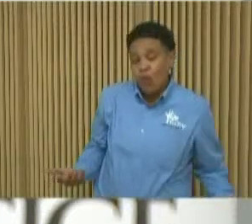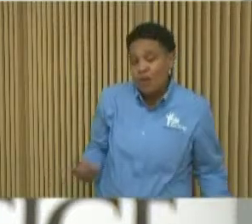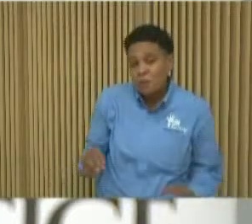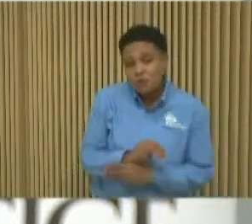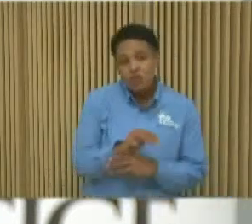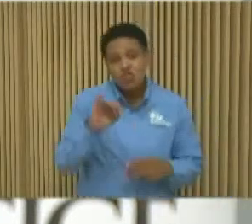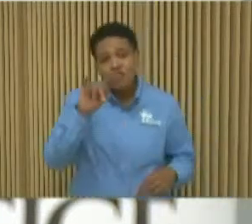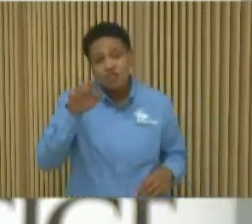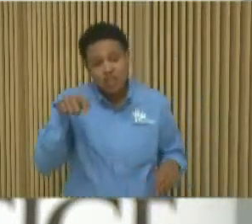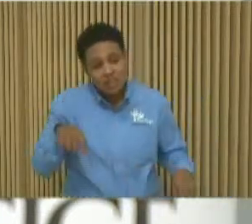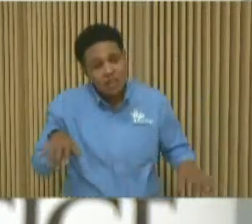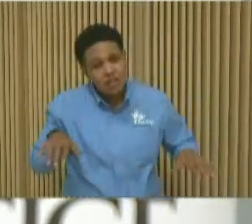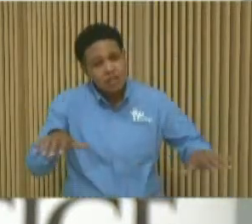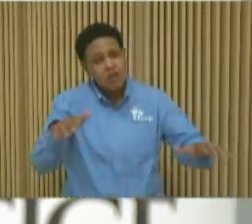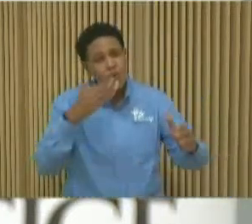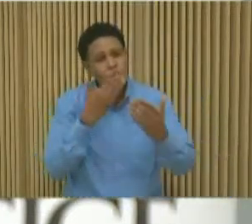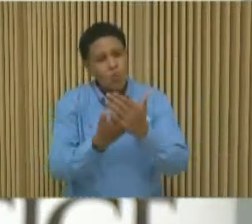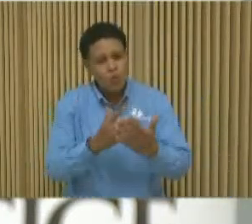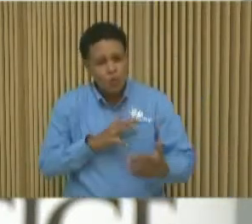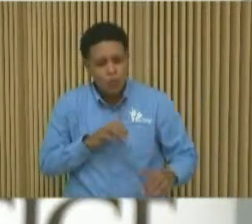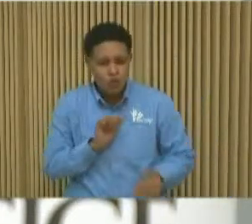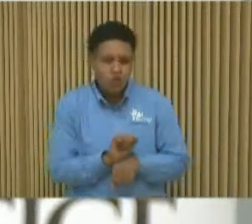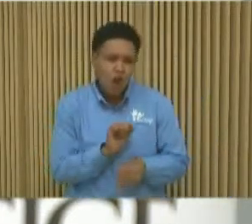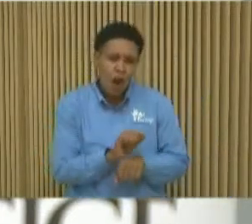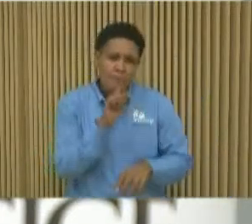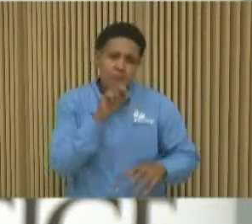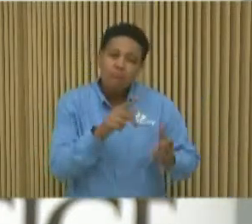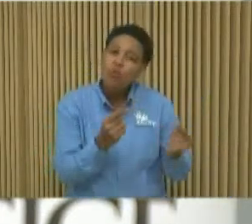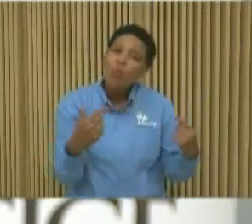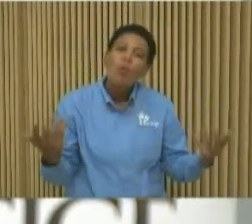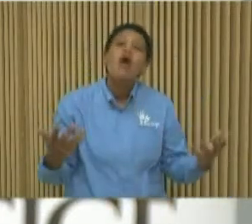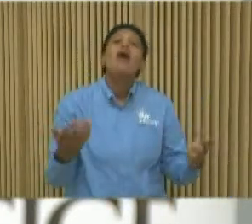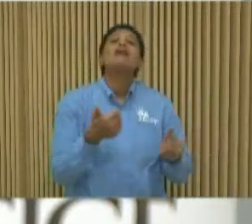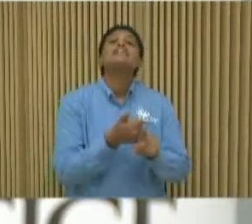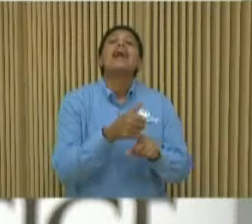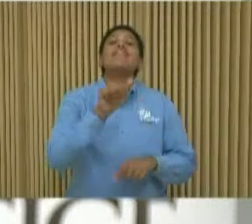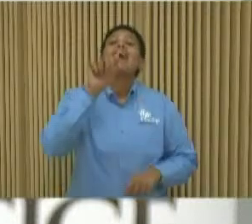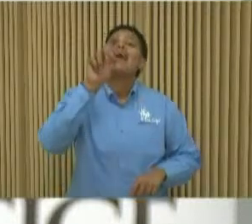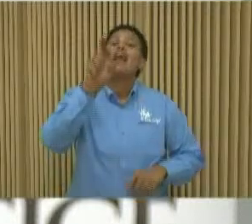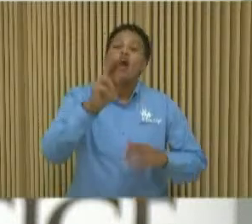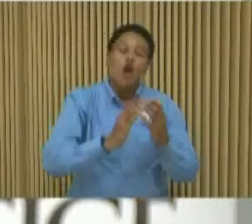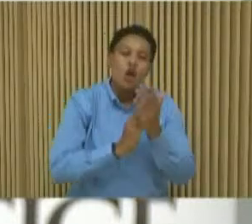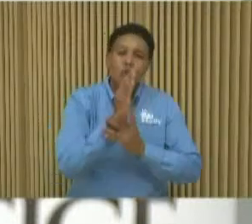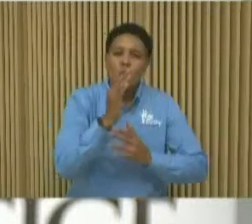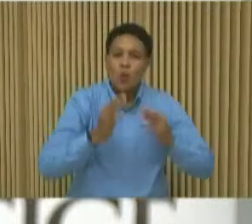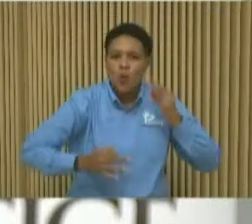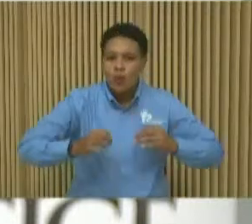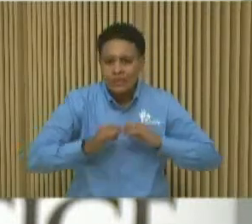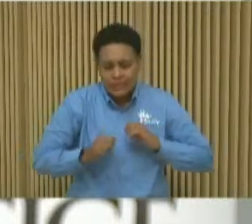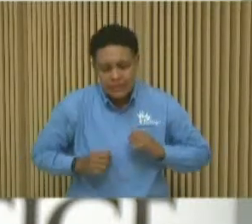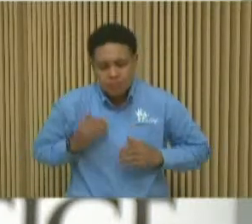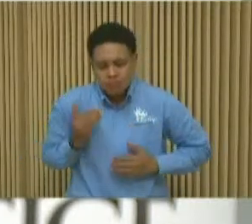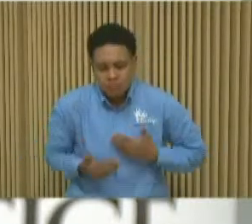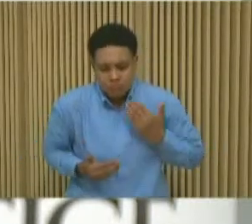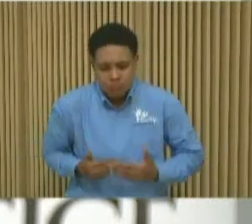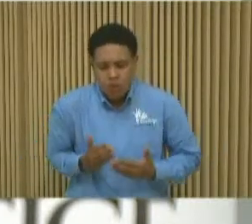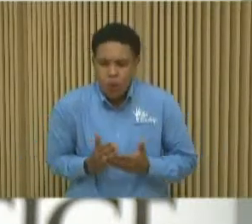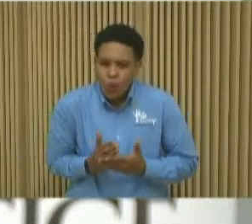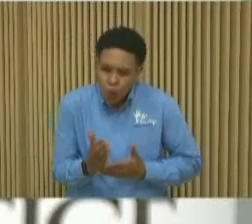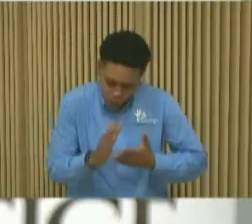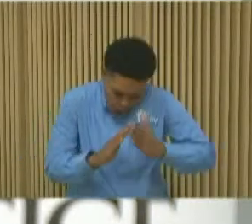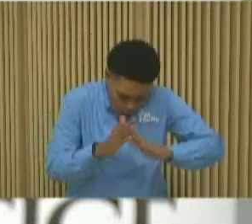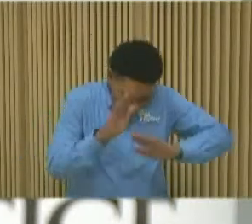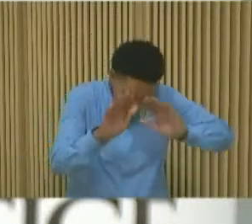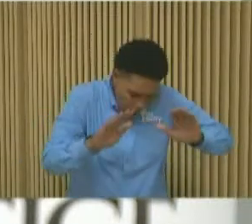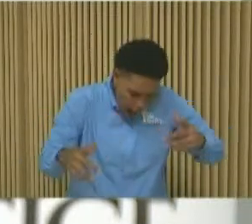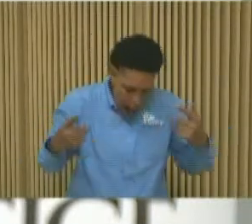here is doing a great job in terms of moving ADR through the court system, through the communities,